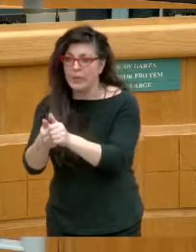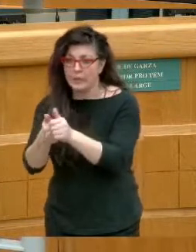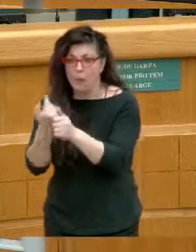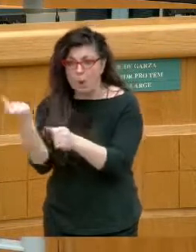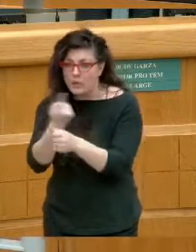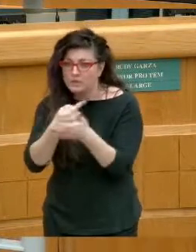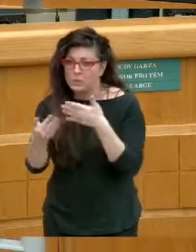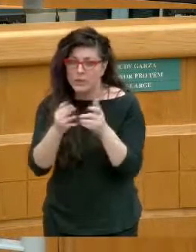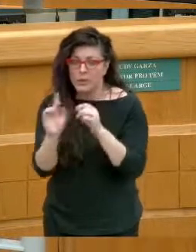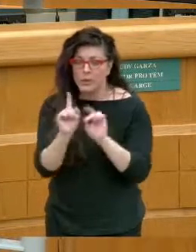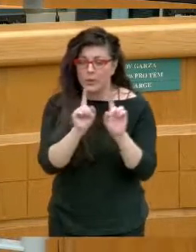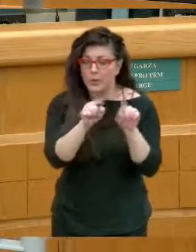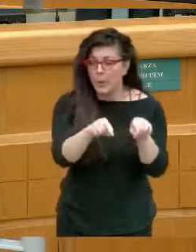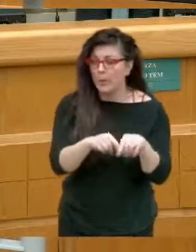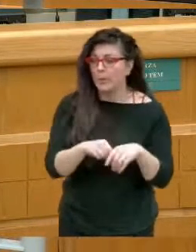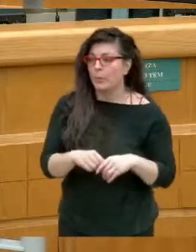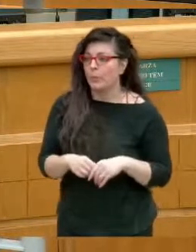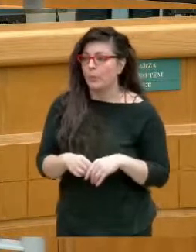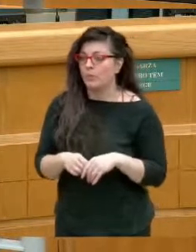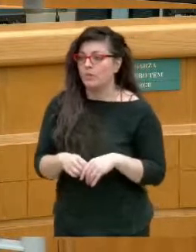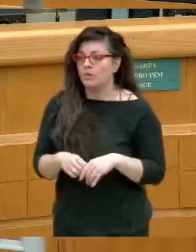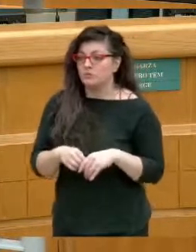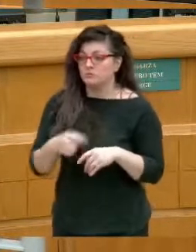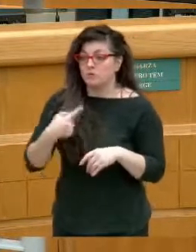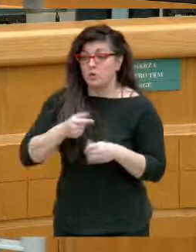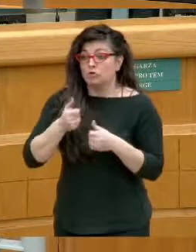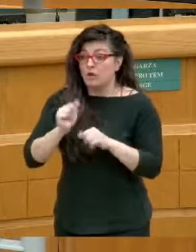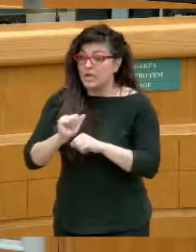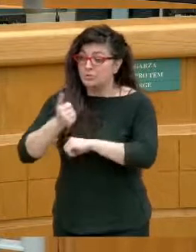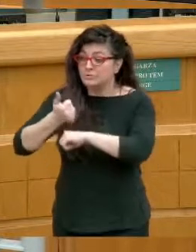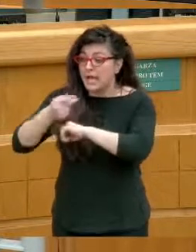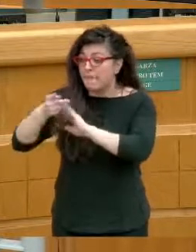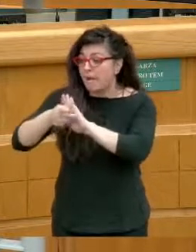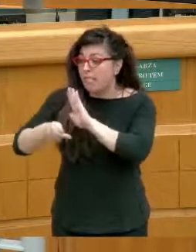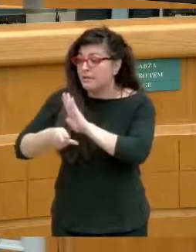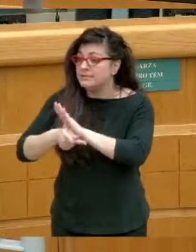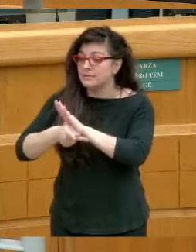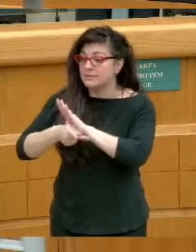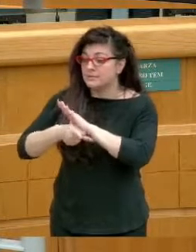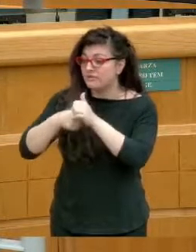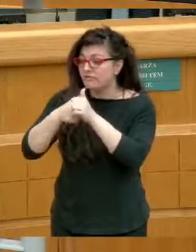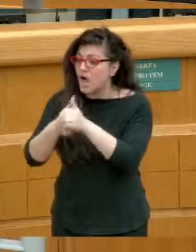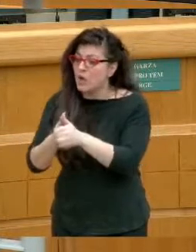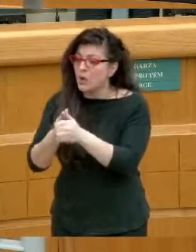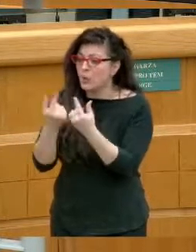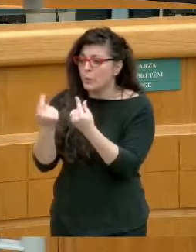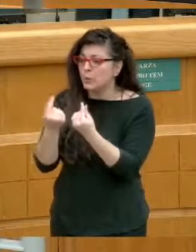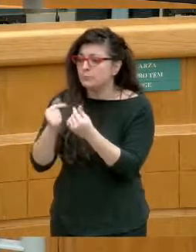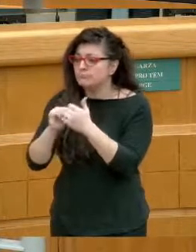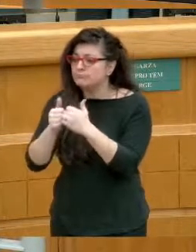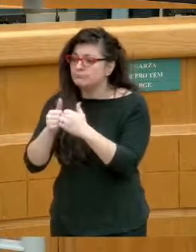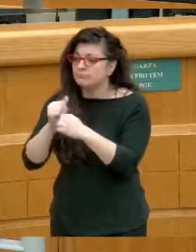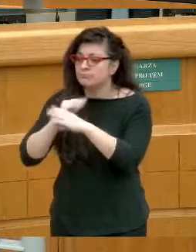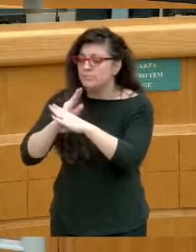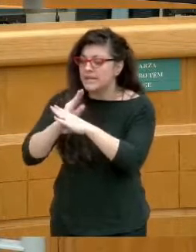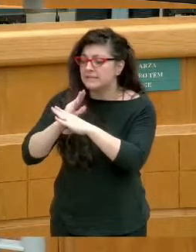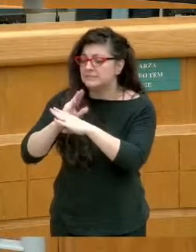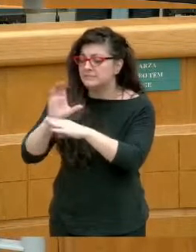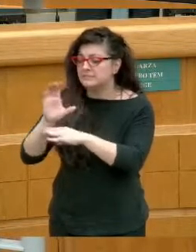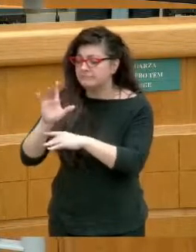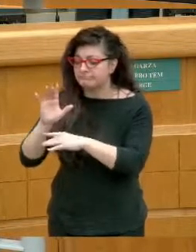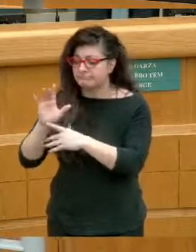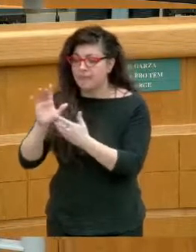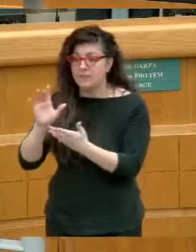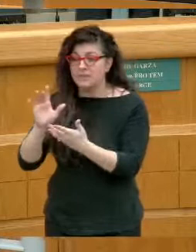into place, but I'm learning new things every week that, I should have been doing this, I should have been doing that. So I don't think there's any shame in